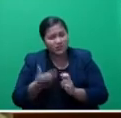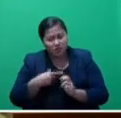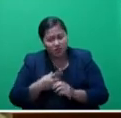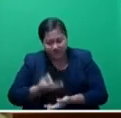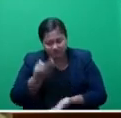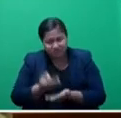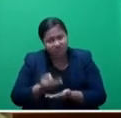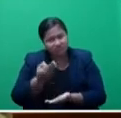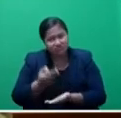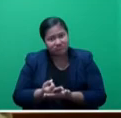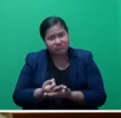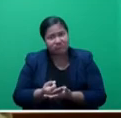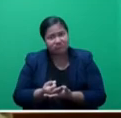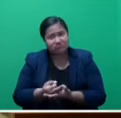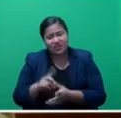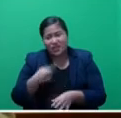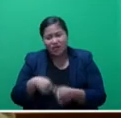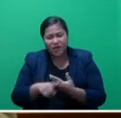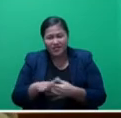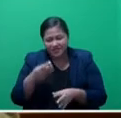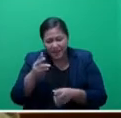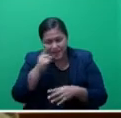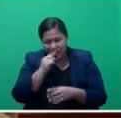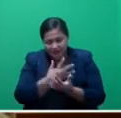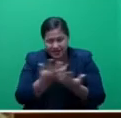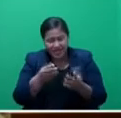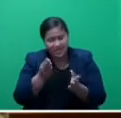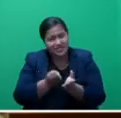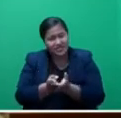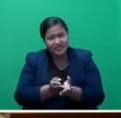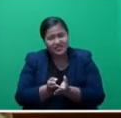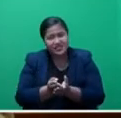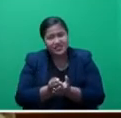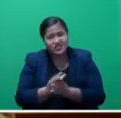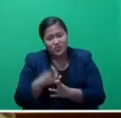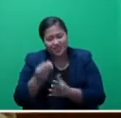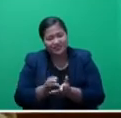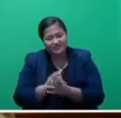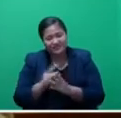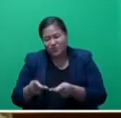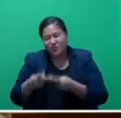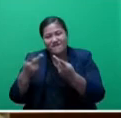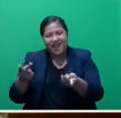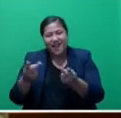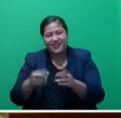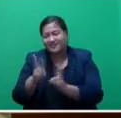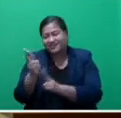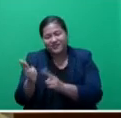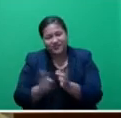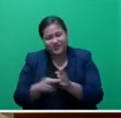tape bureaucracy involved in public service to render efficient services to the people in the rural areas.